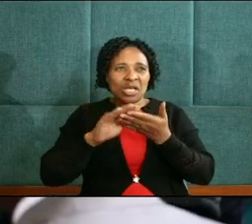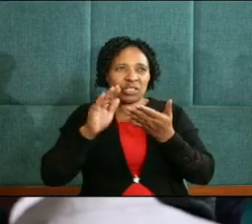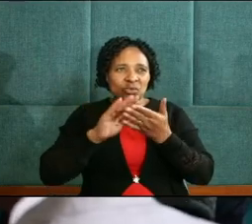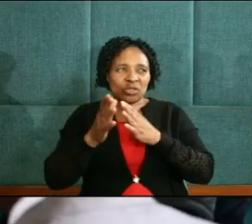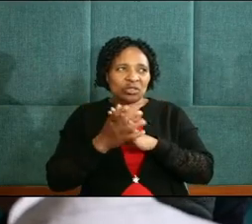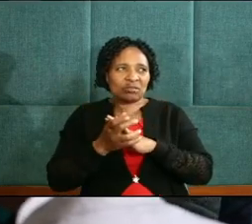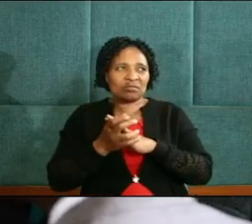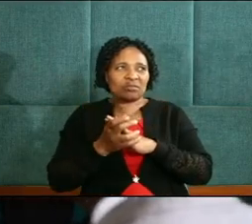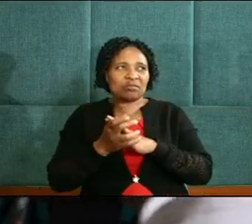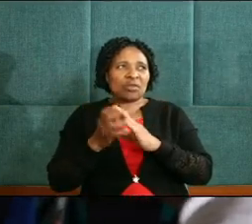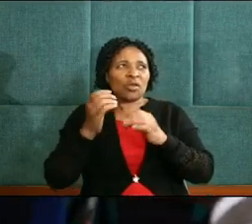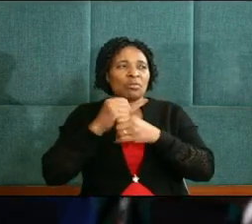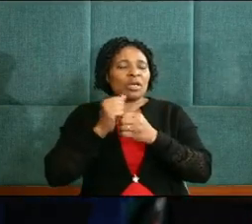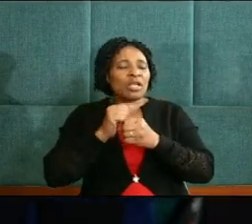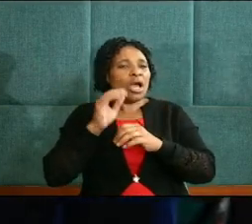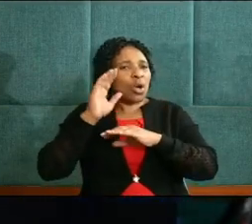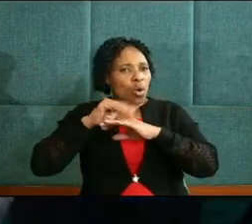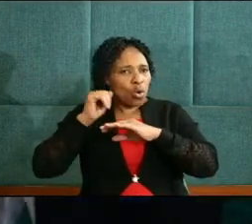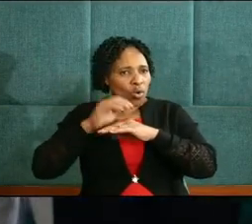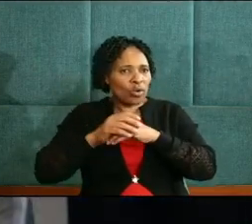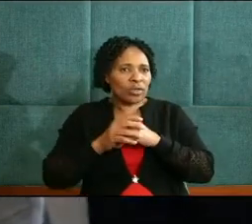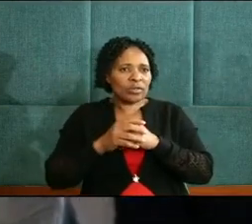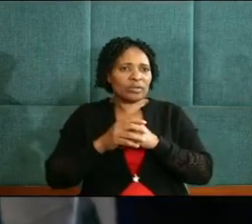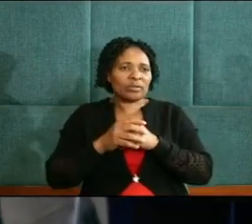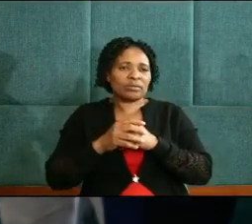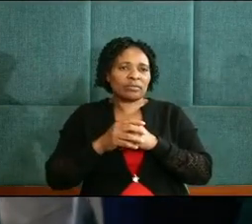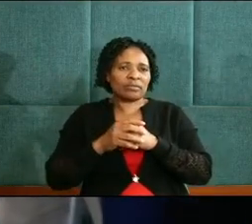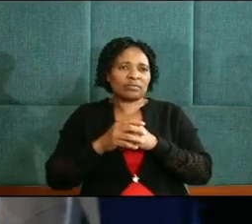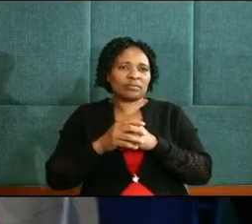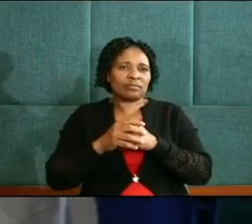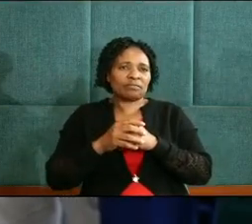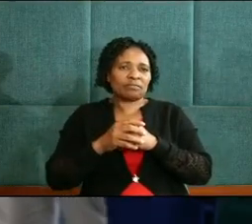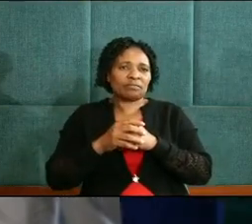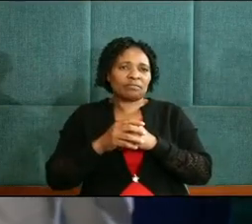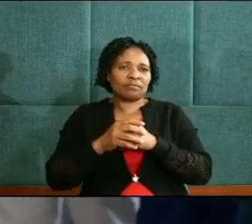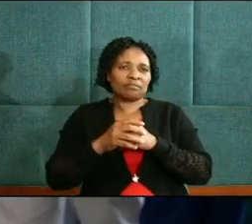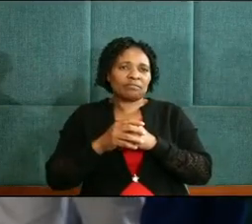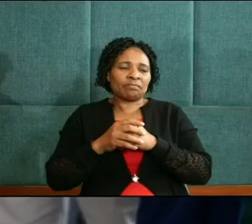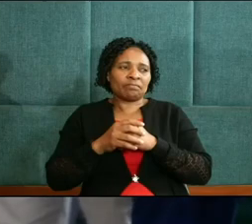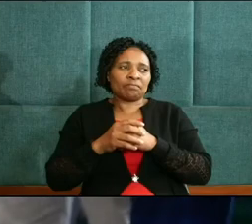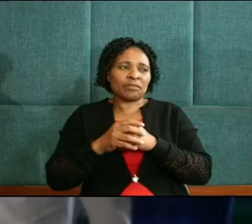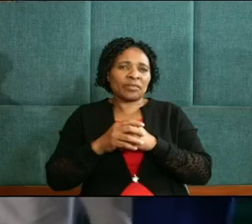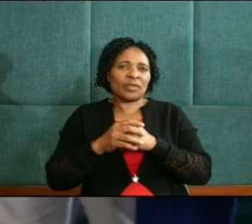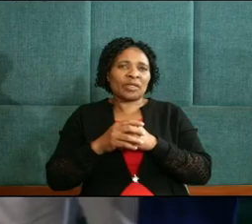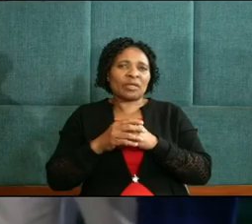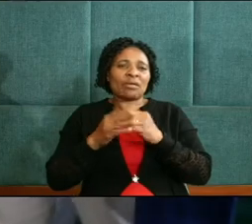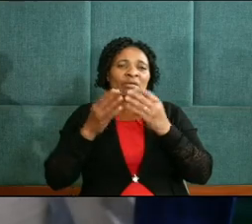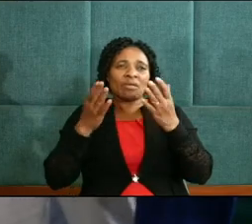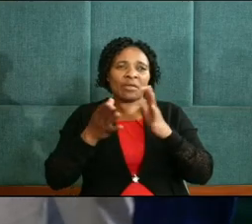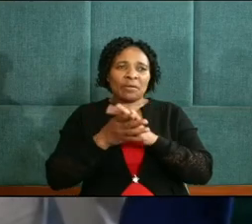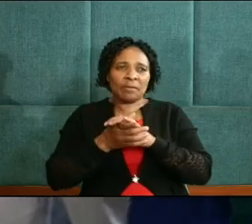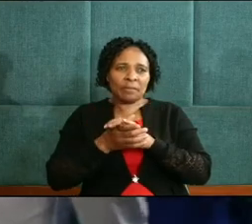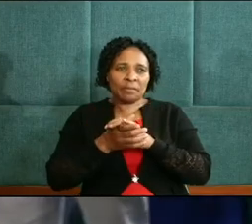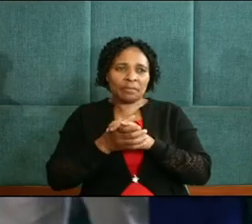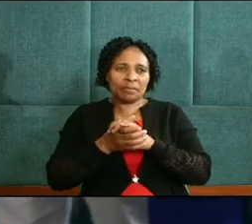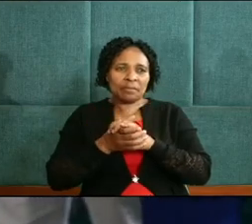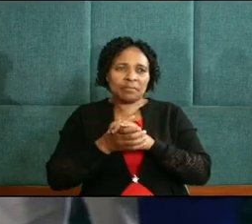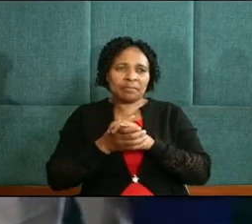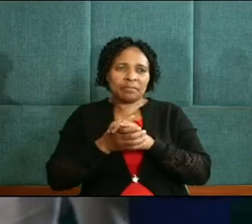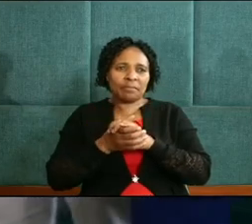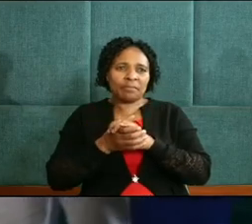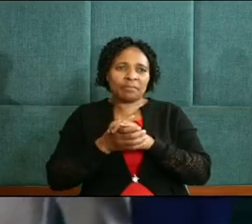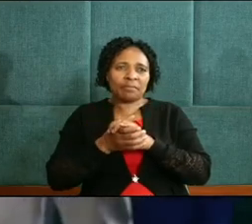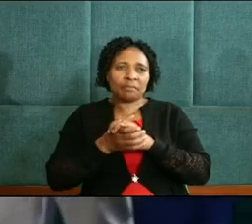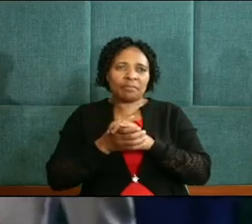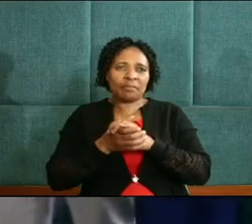we have made our calling an election sure. We are filled with the Holy Ghost.